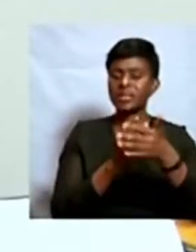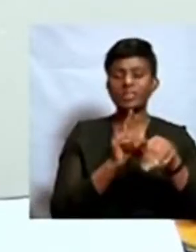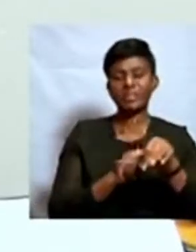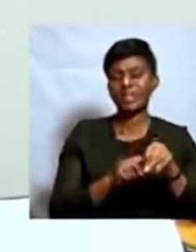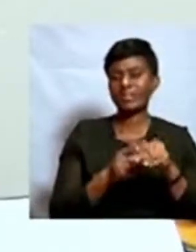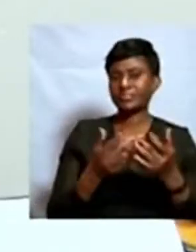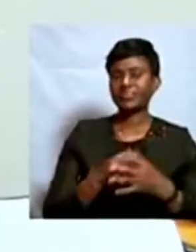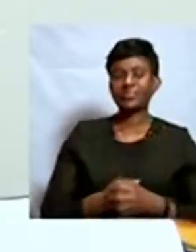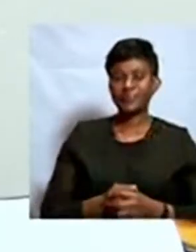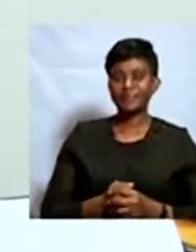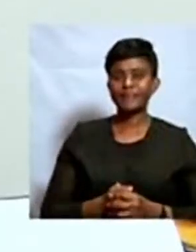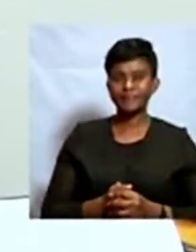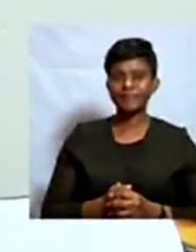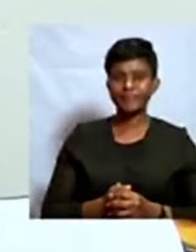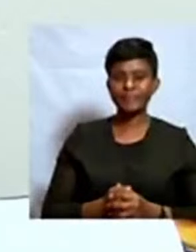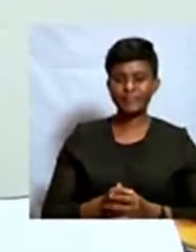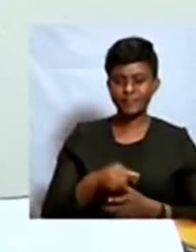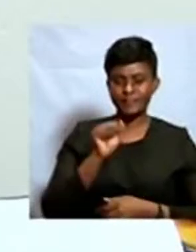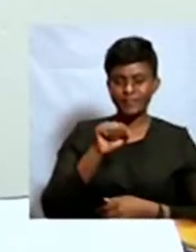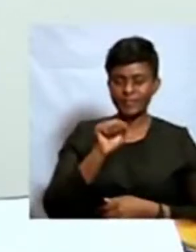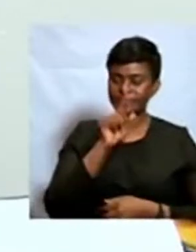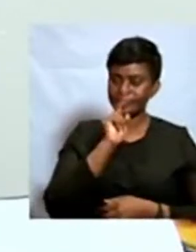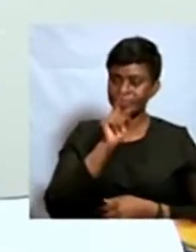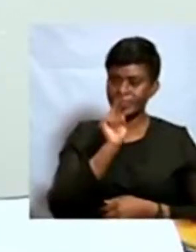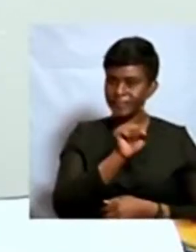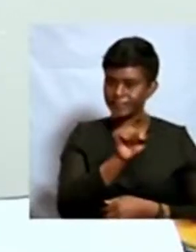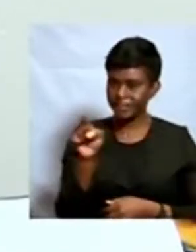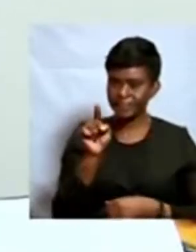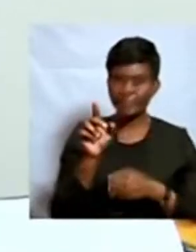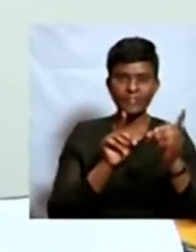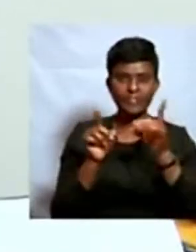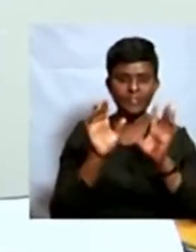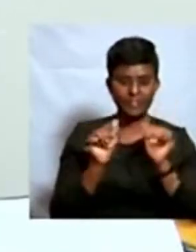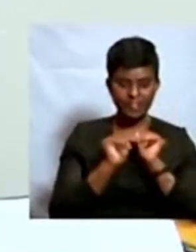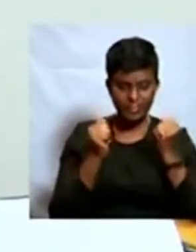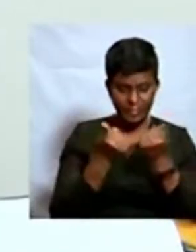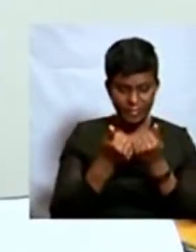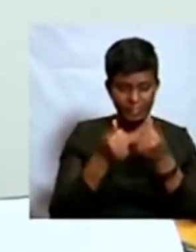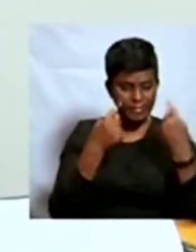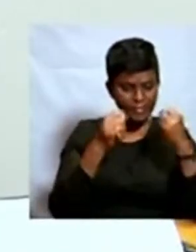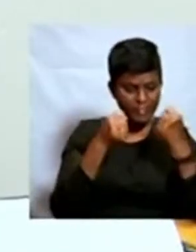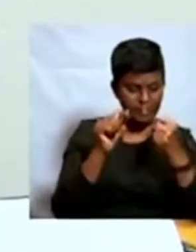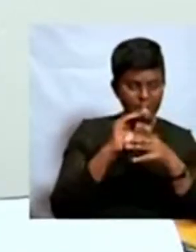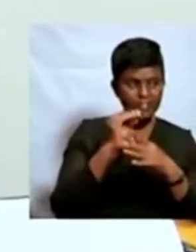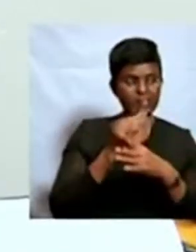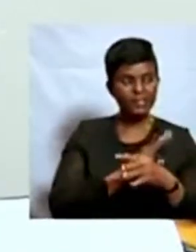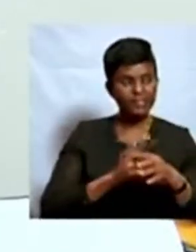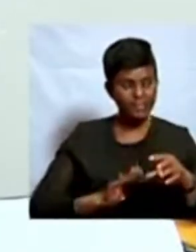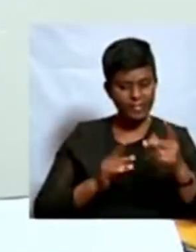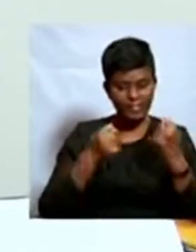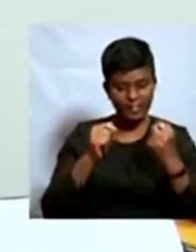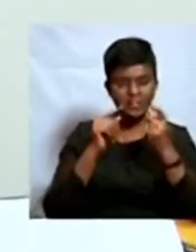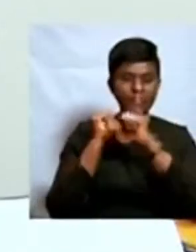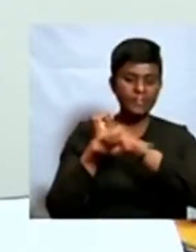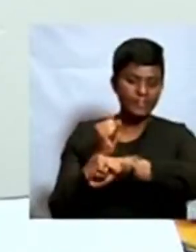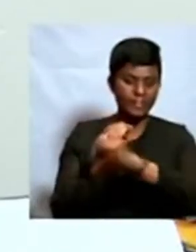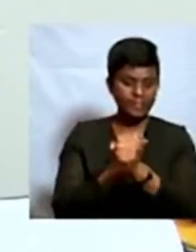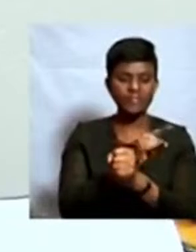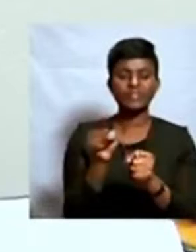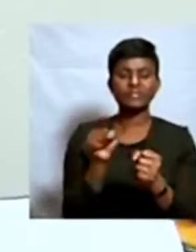sometimes in as much as the Director General may try or the board may try to defend the act,